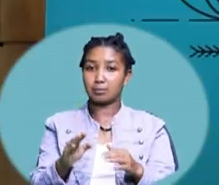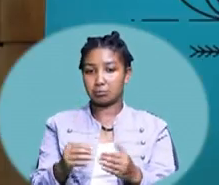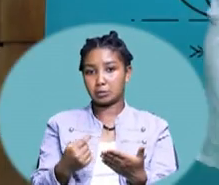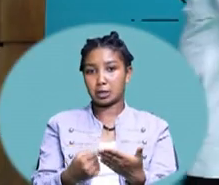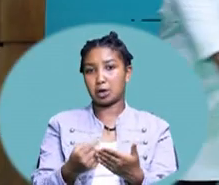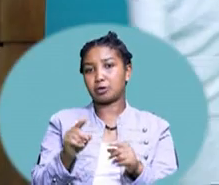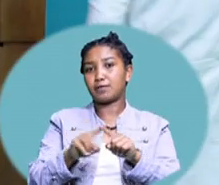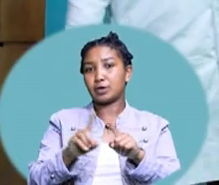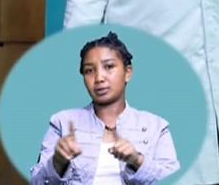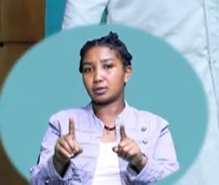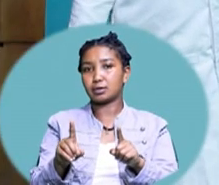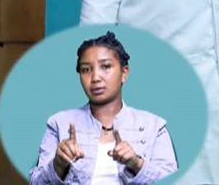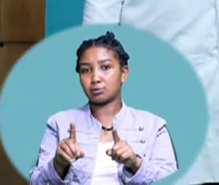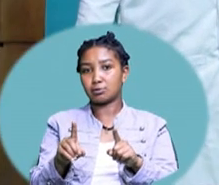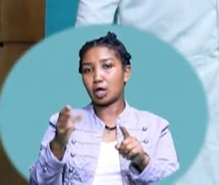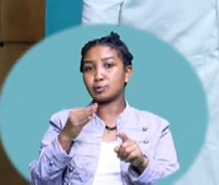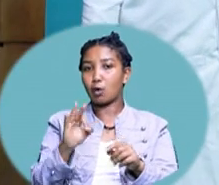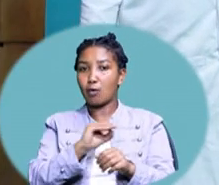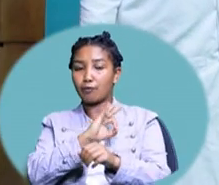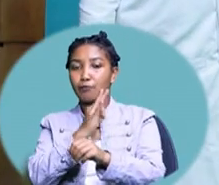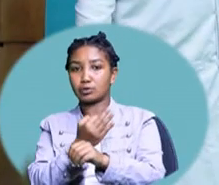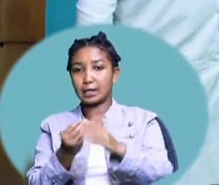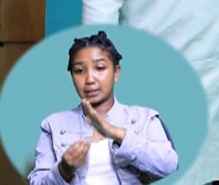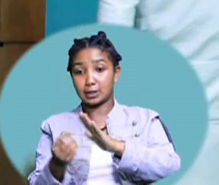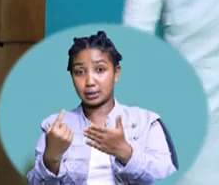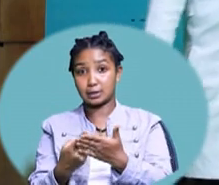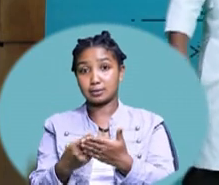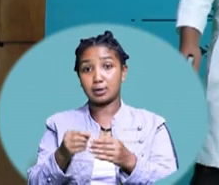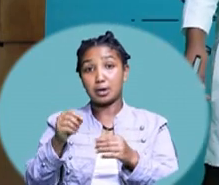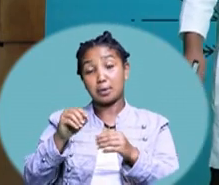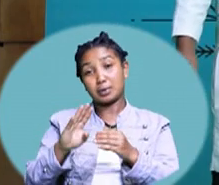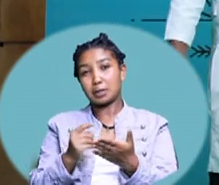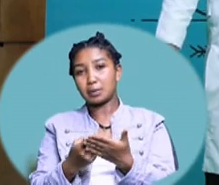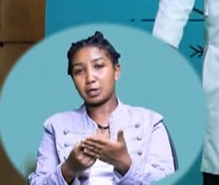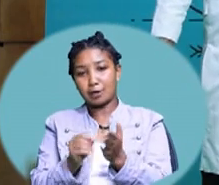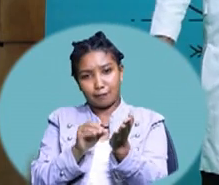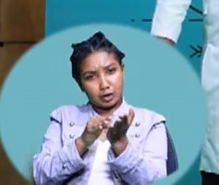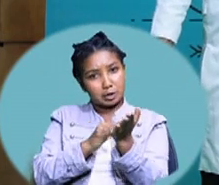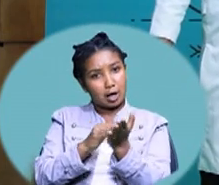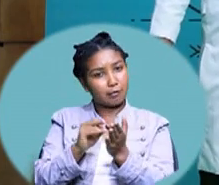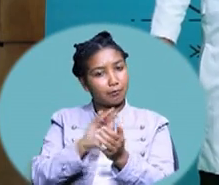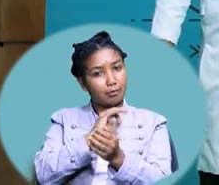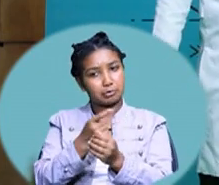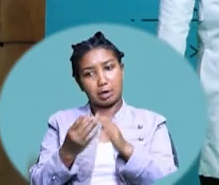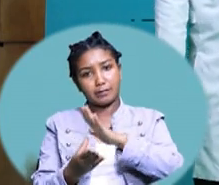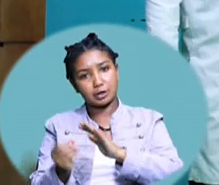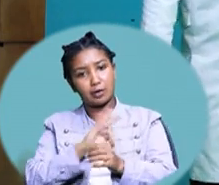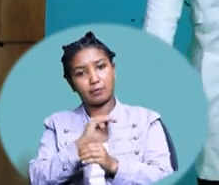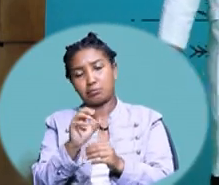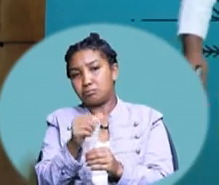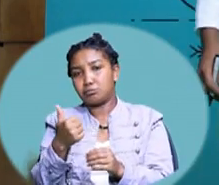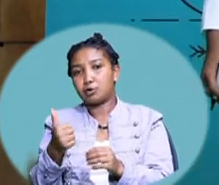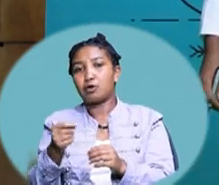Now we are asked to find the work done by the applied force. Actually, there are different agents force exerted on this